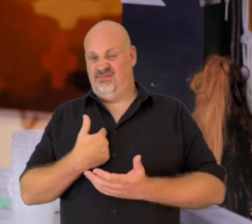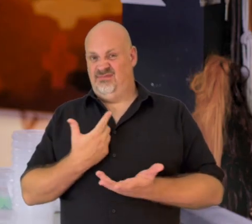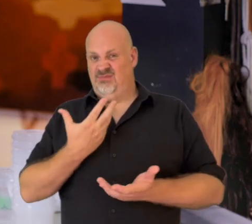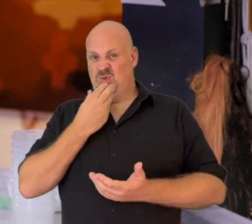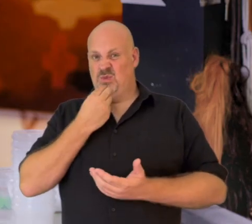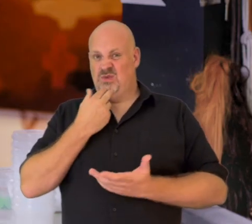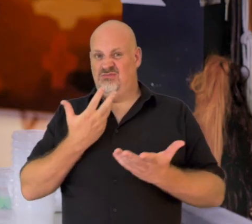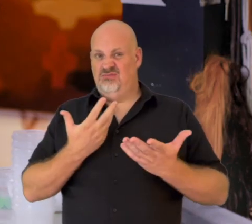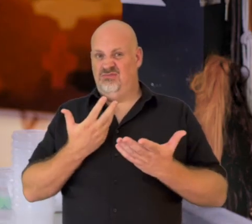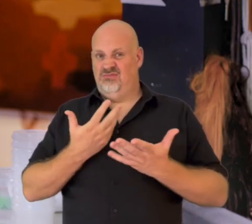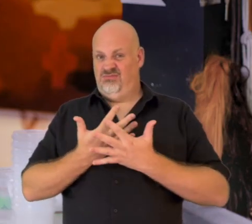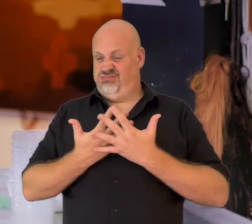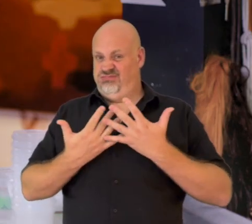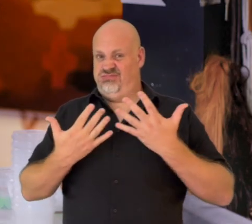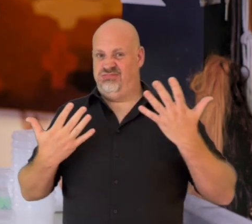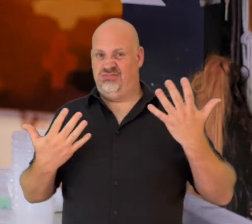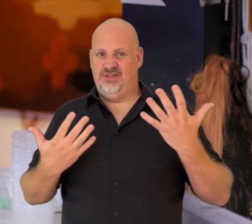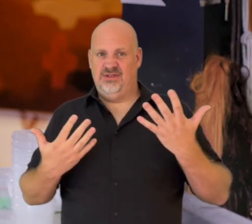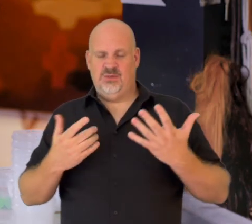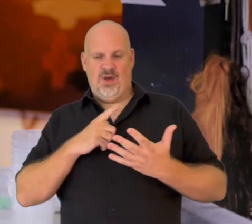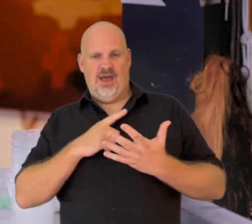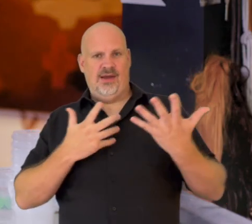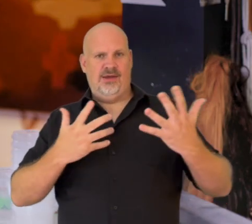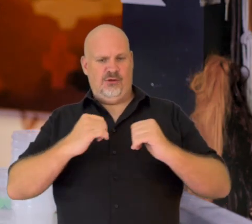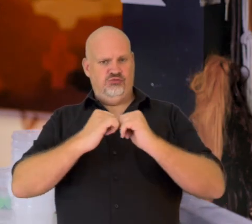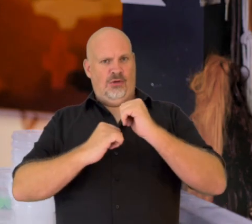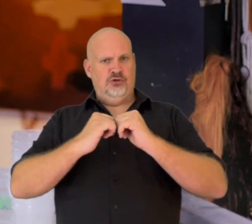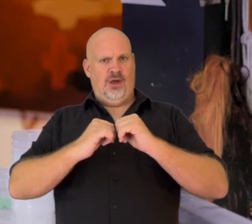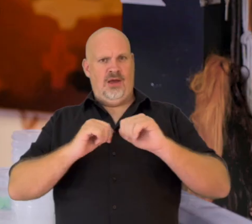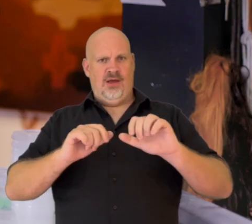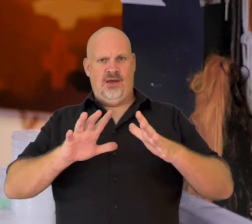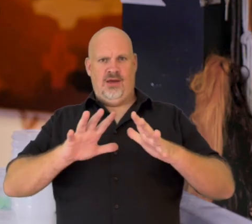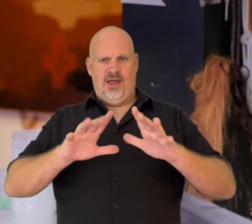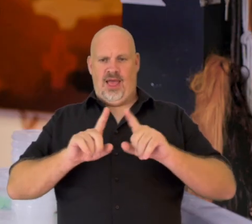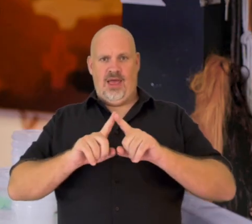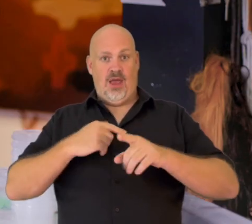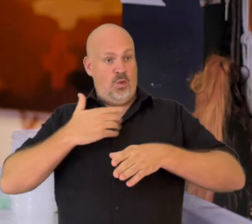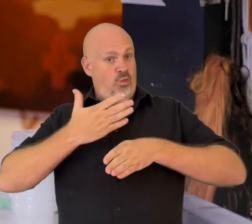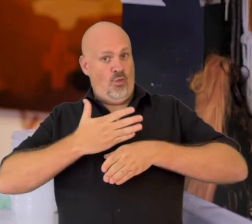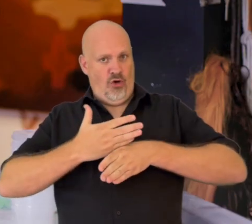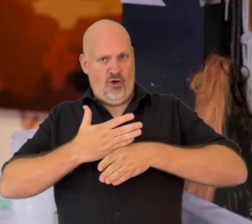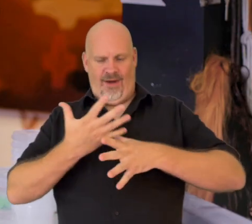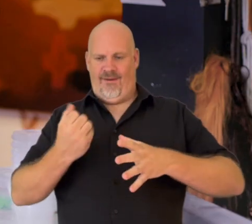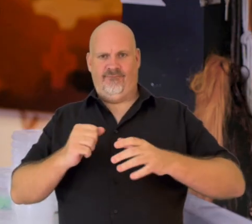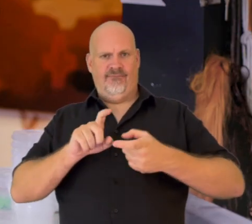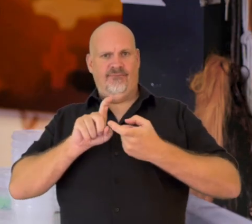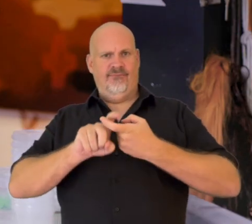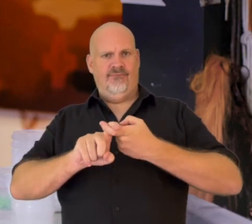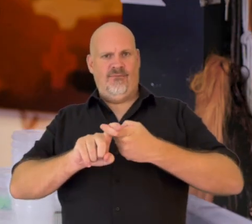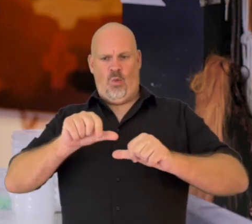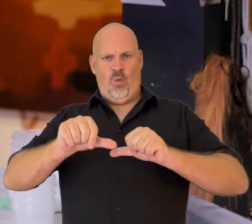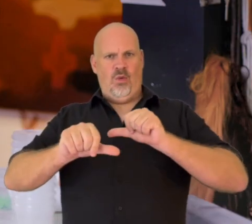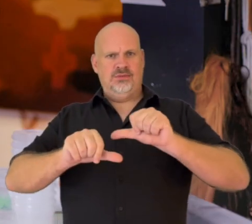time as a kind of structure. It's like a kind of order in the work, but it's also